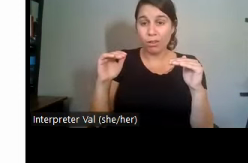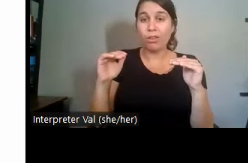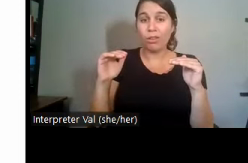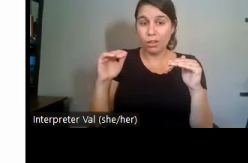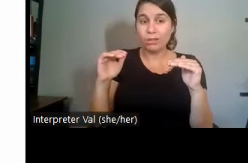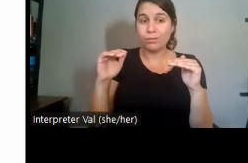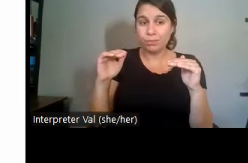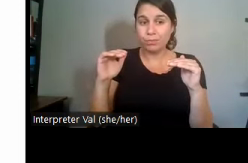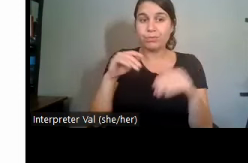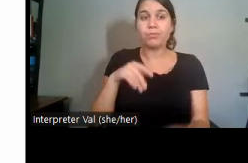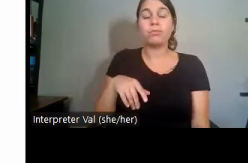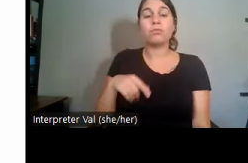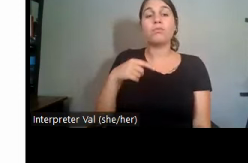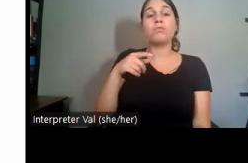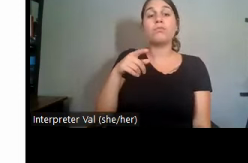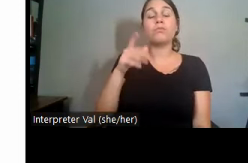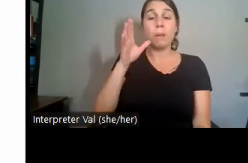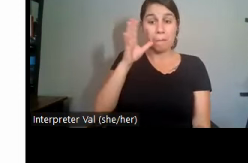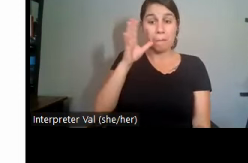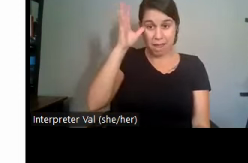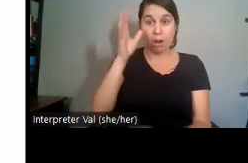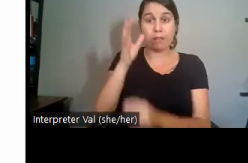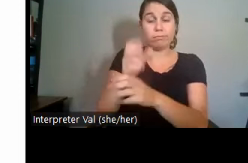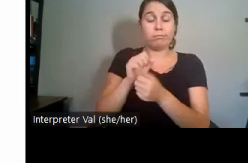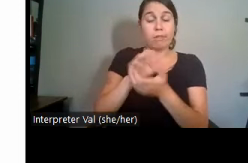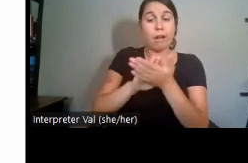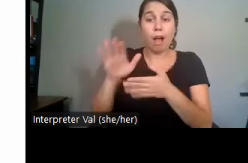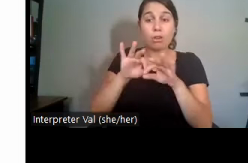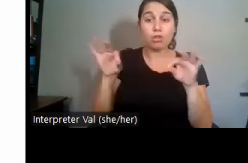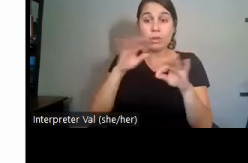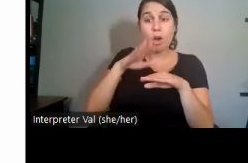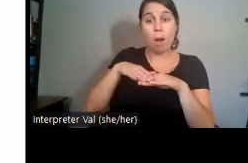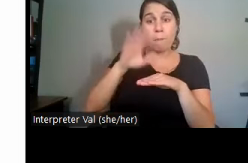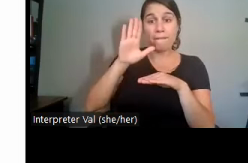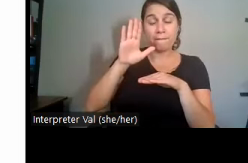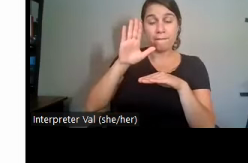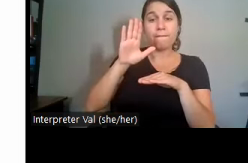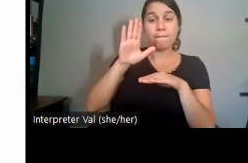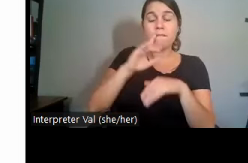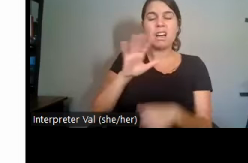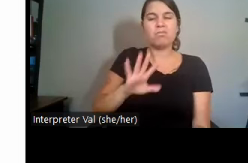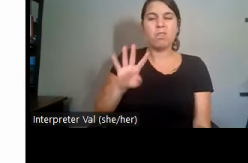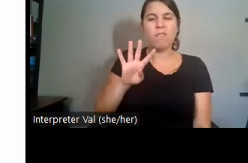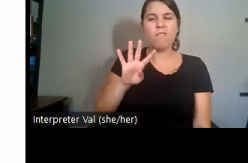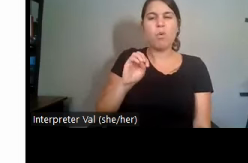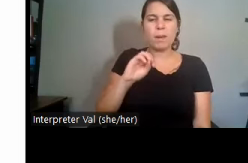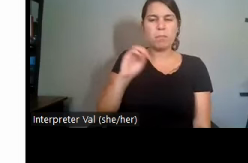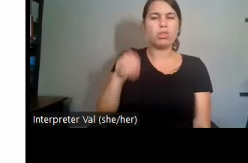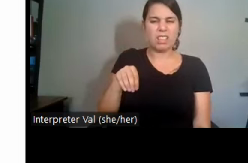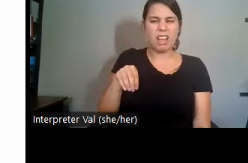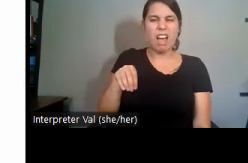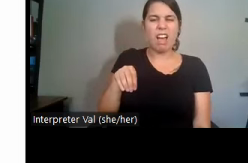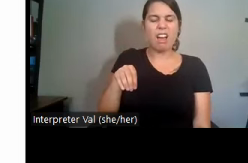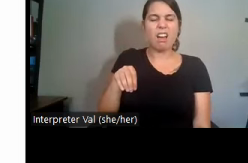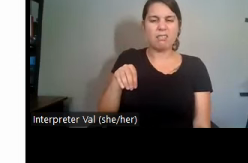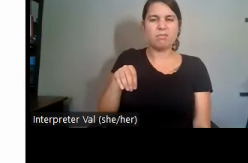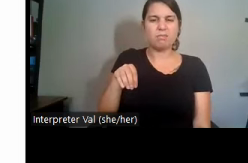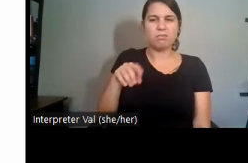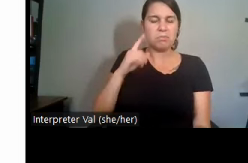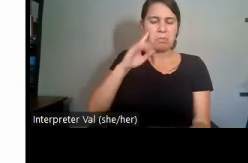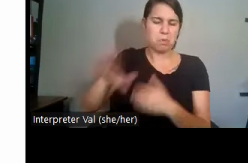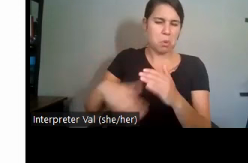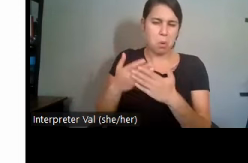although parents attaining a college degree or higher was around the 40% across the board for all types of